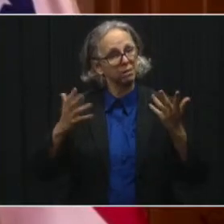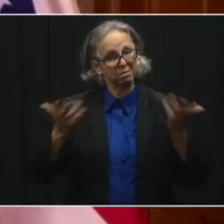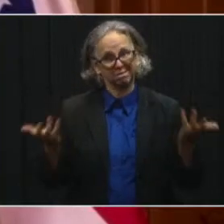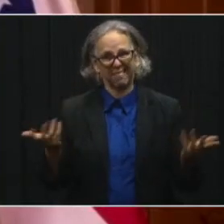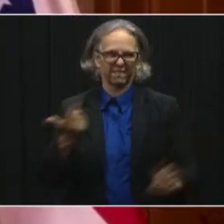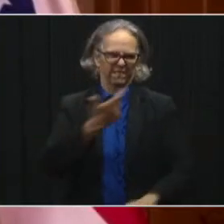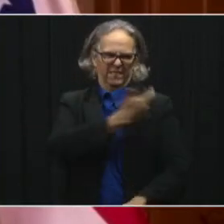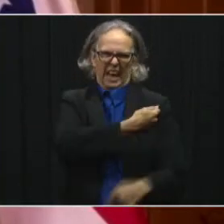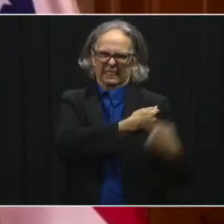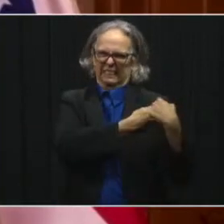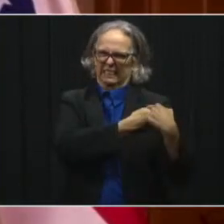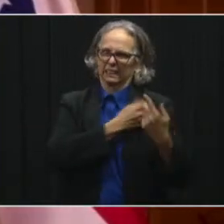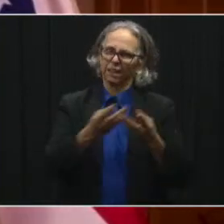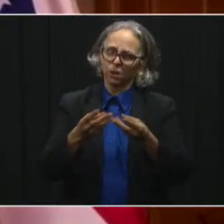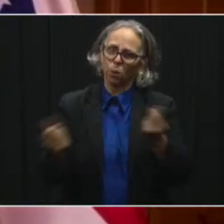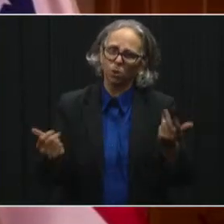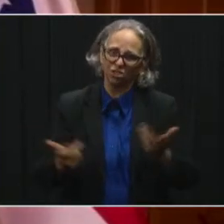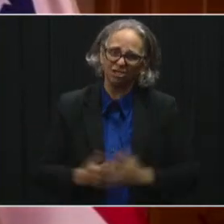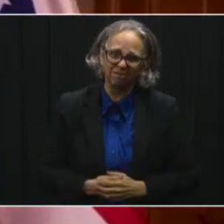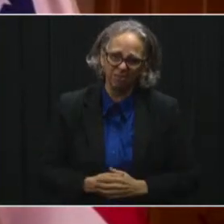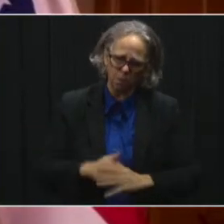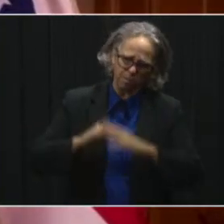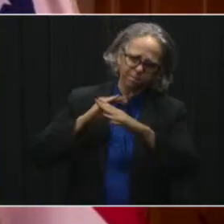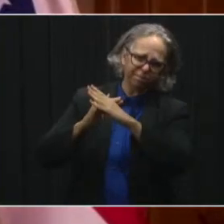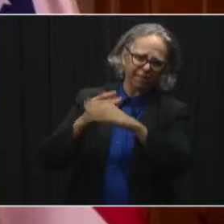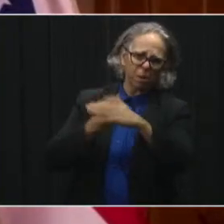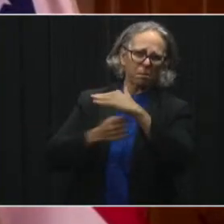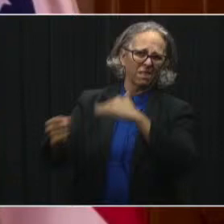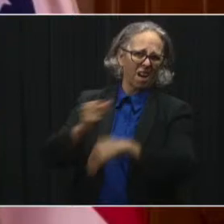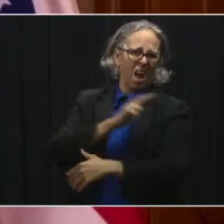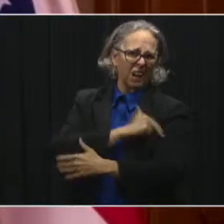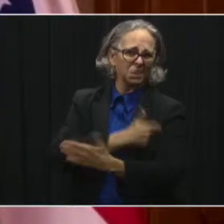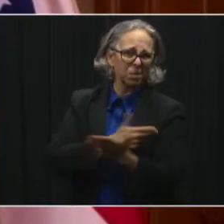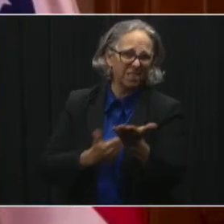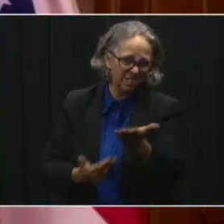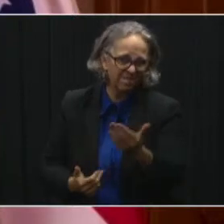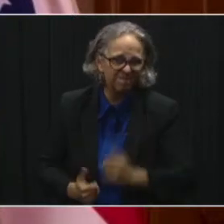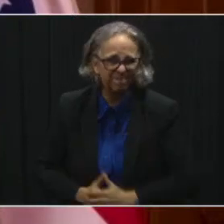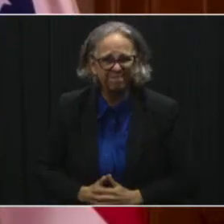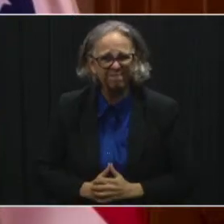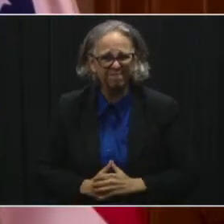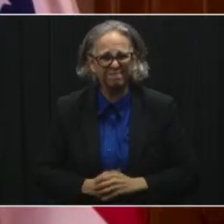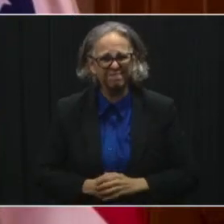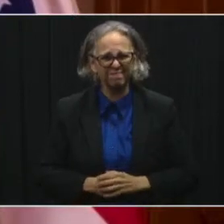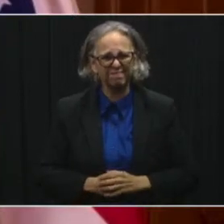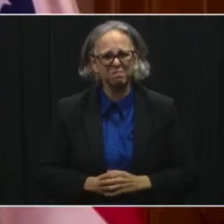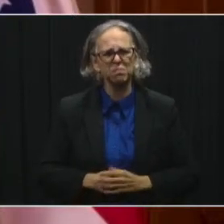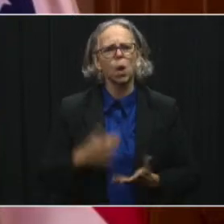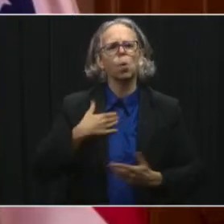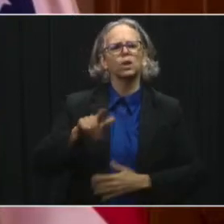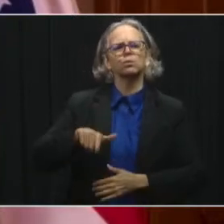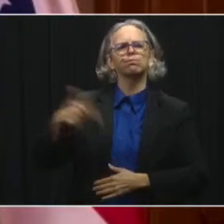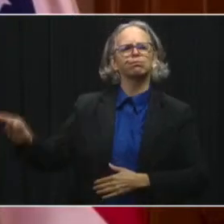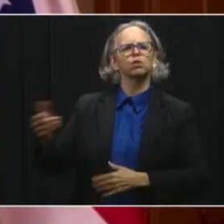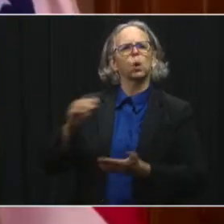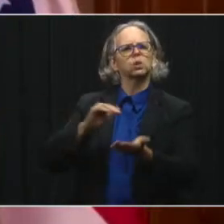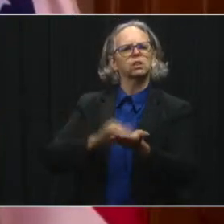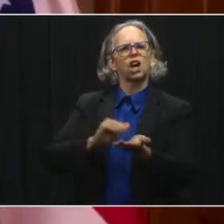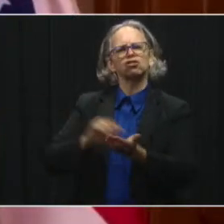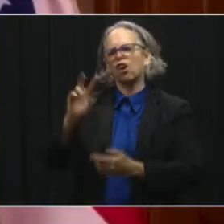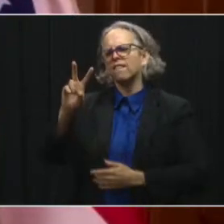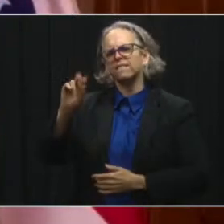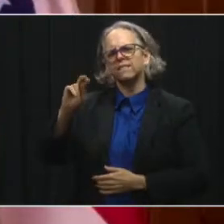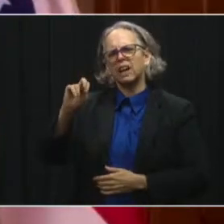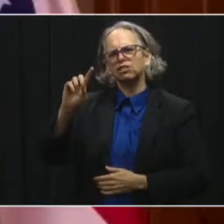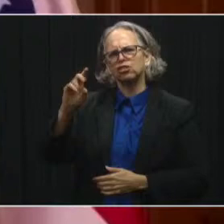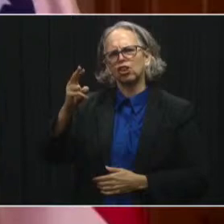solution is to have more people vaccinated. Let me now turn to Dr. Vanderhoff for any comments on that,